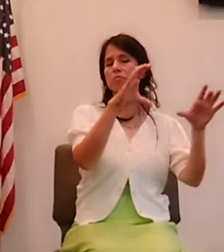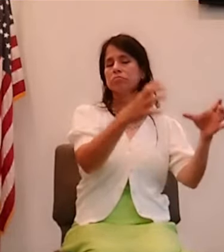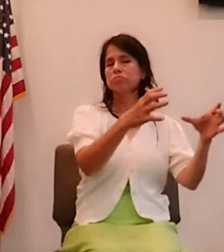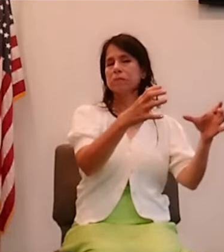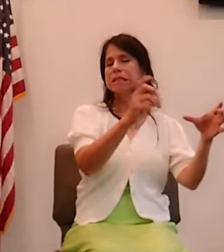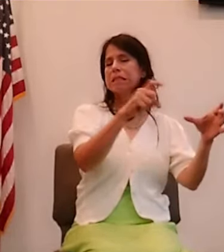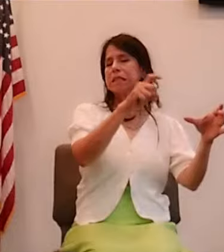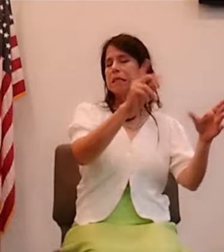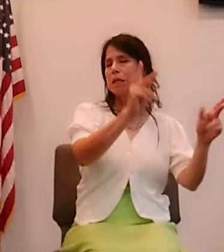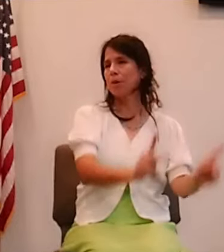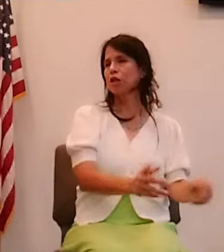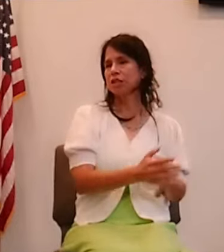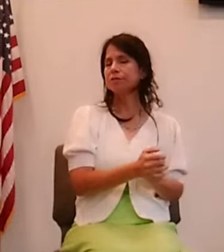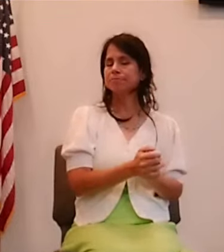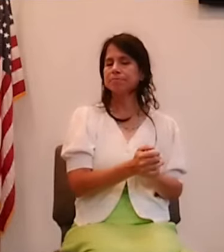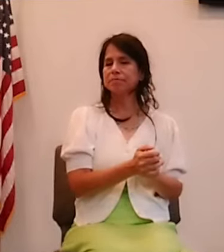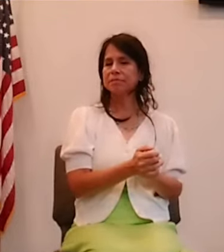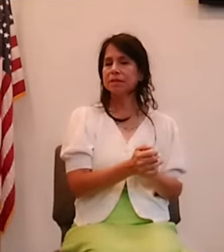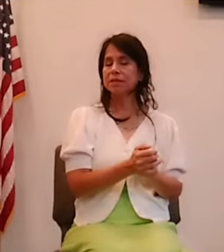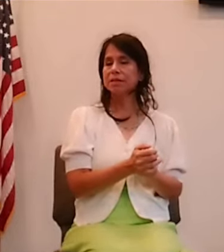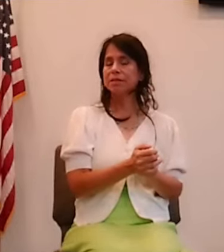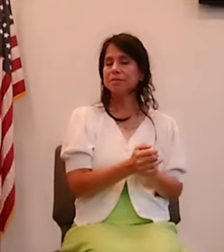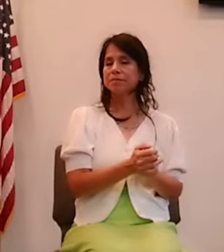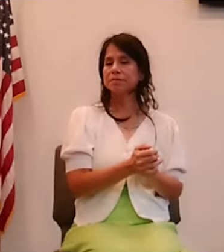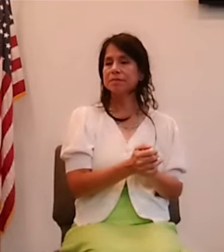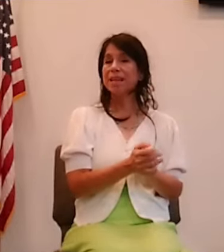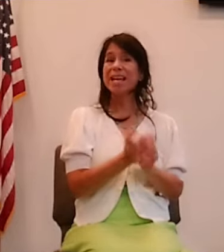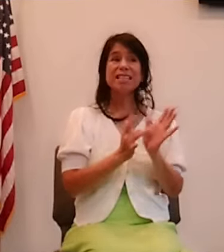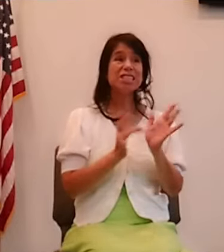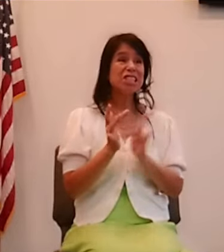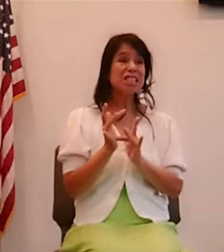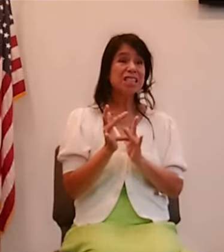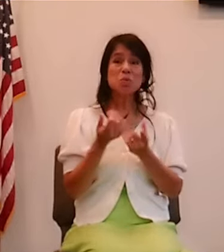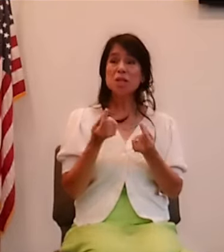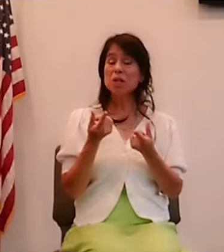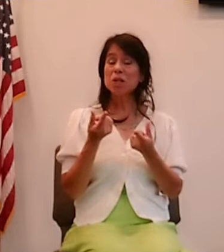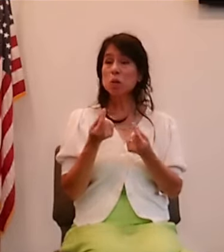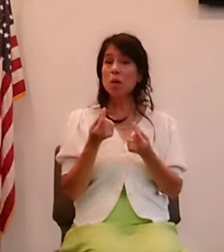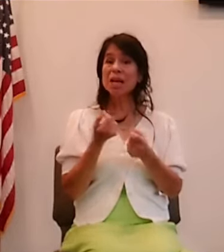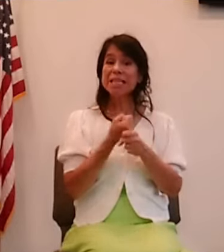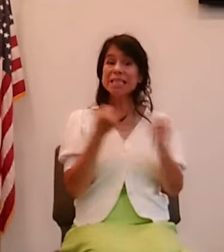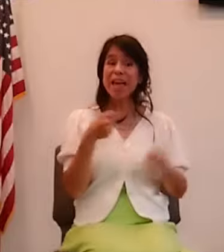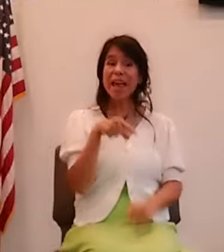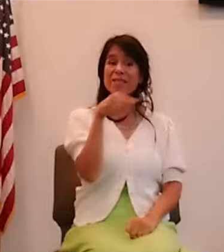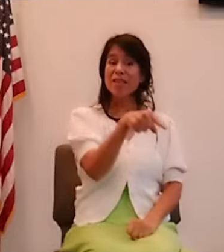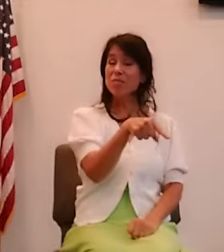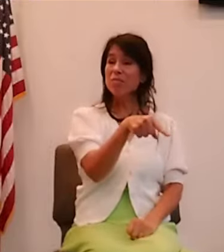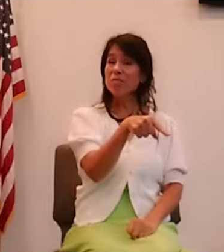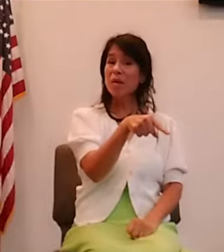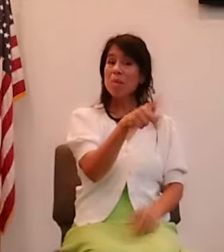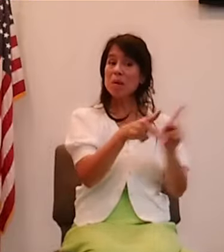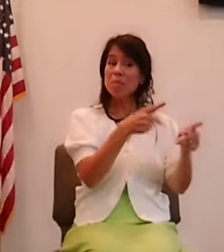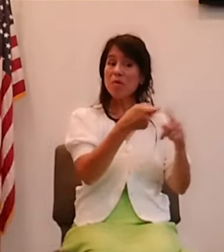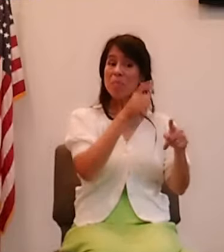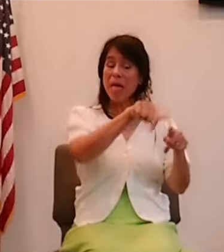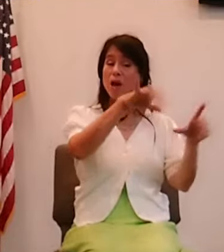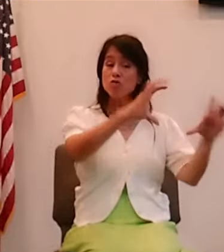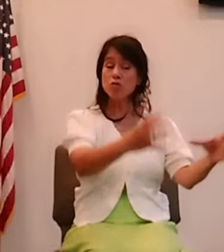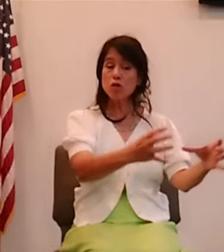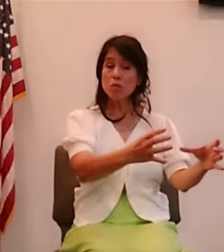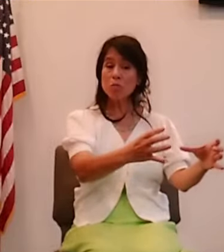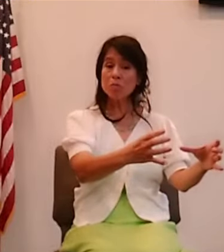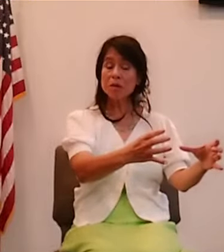person. And Jesus was famous for saving the needy. It wasn't that he healed